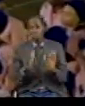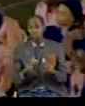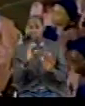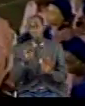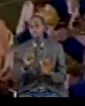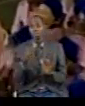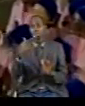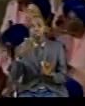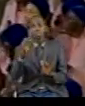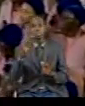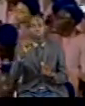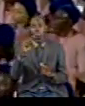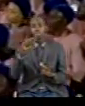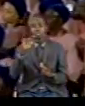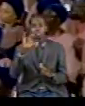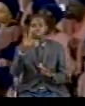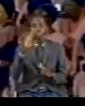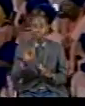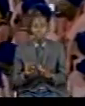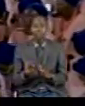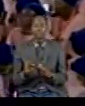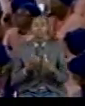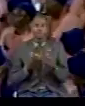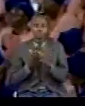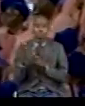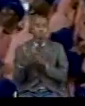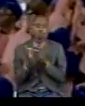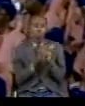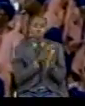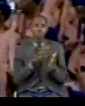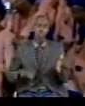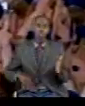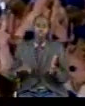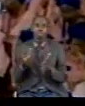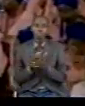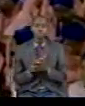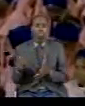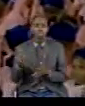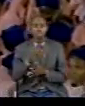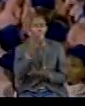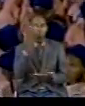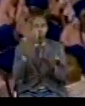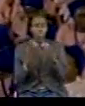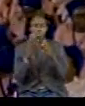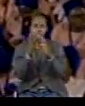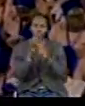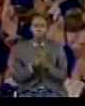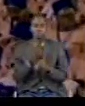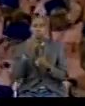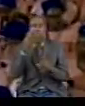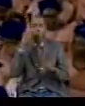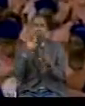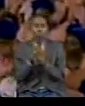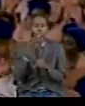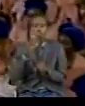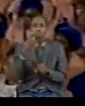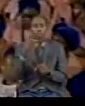that we might receive the promise of the Spirit through faith. Every